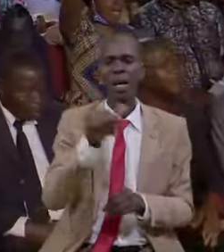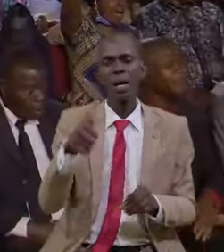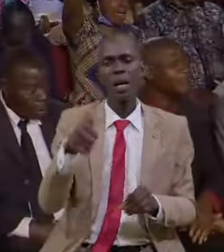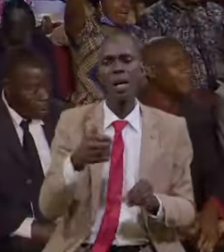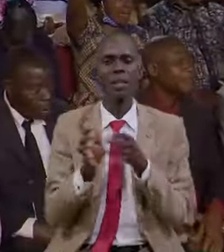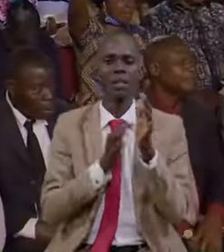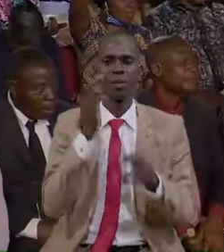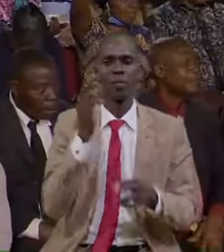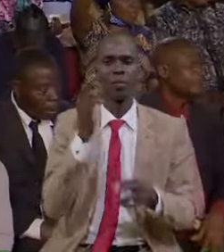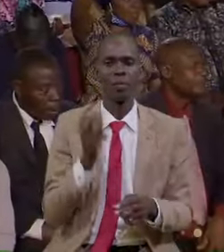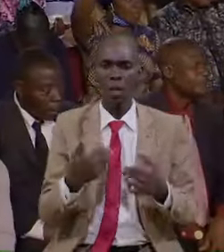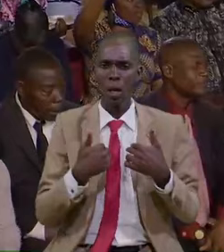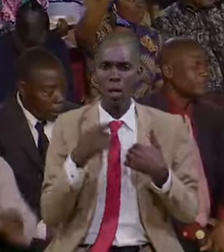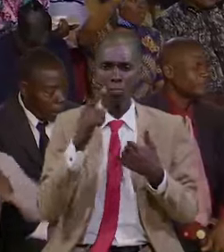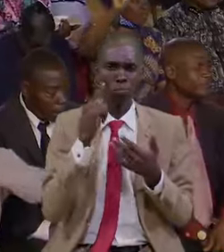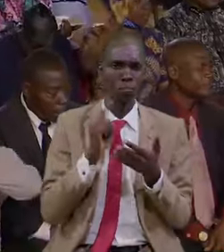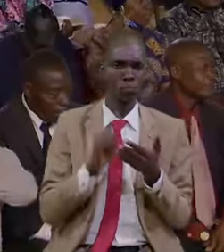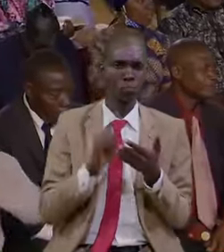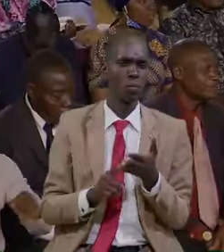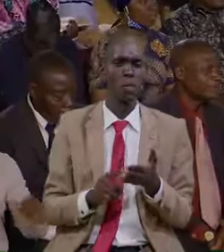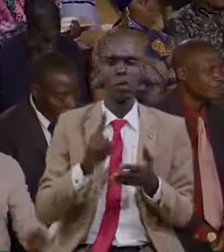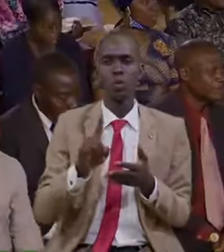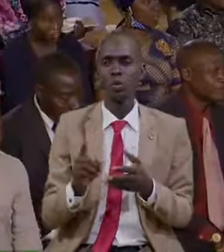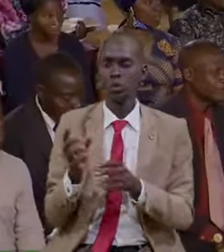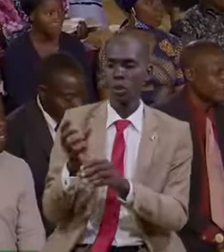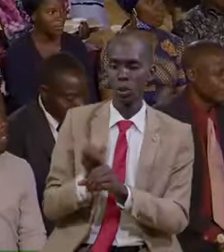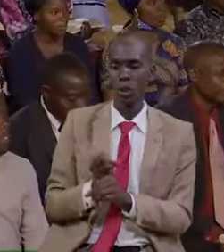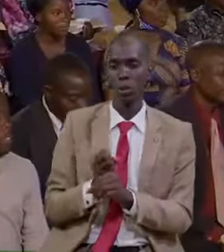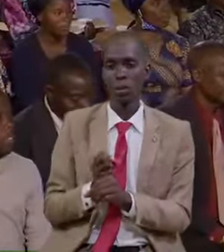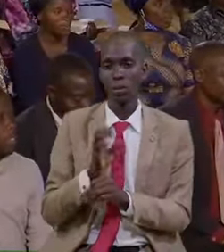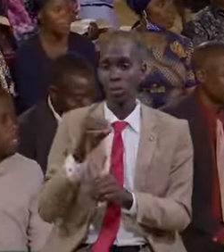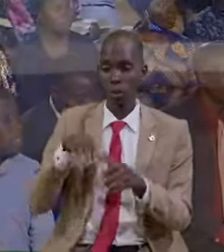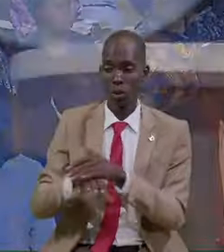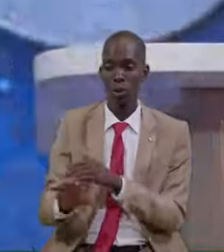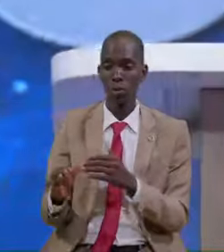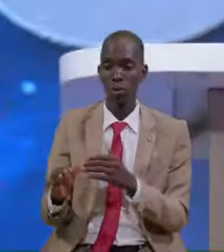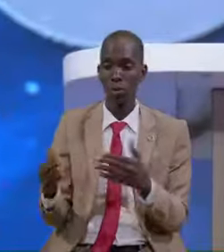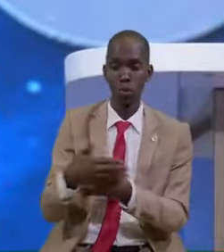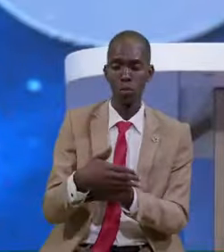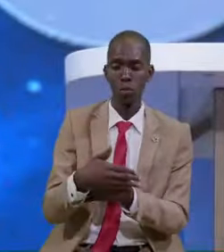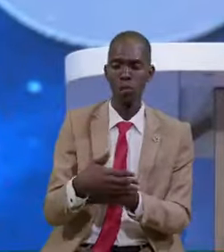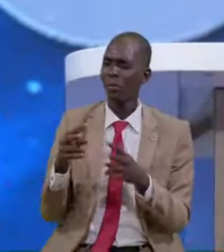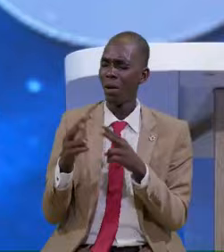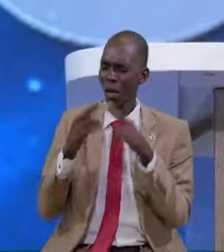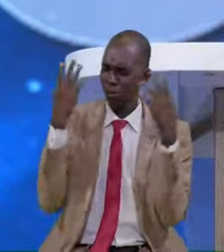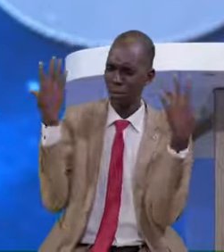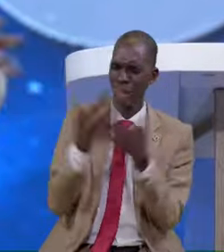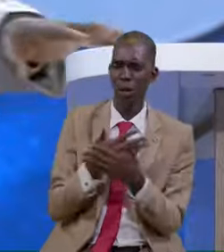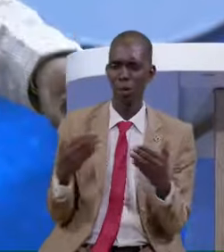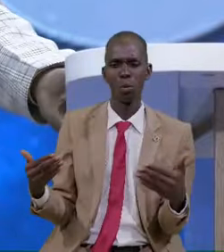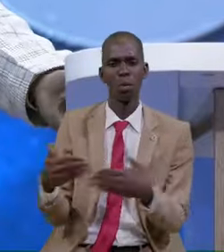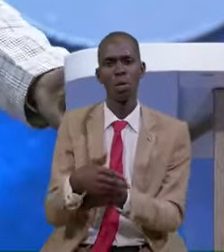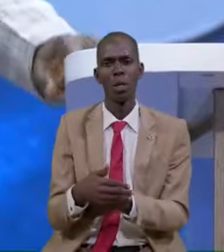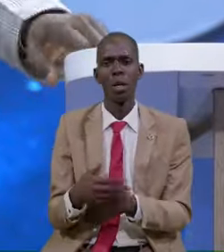Yeah. Have you noticed? You get to a room, that room is dark, very dark. You couldn't